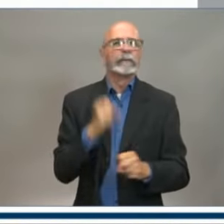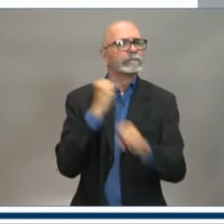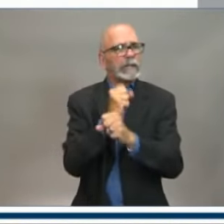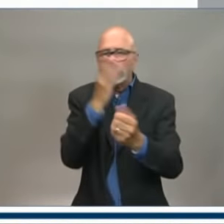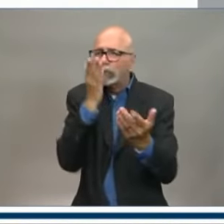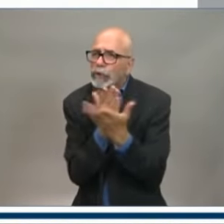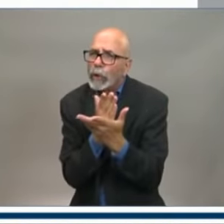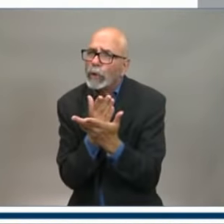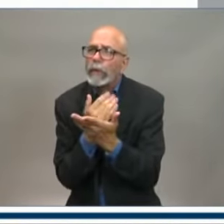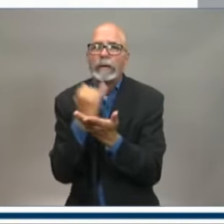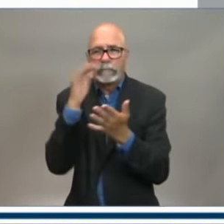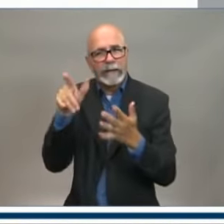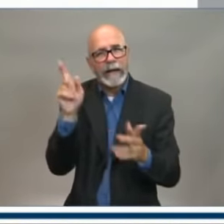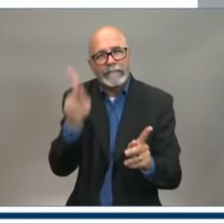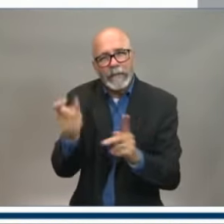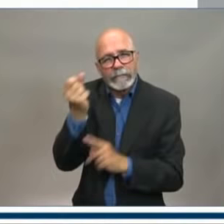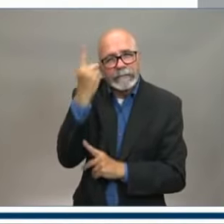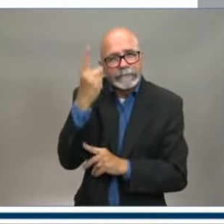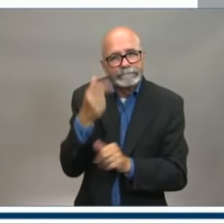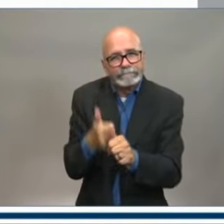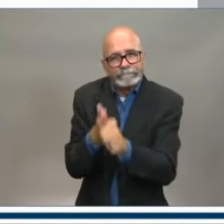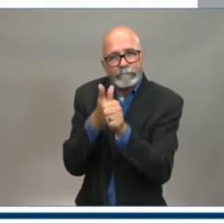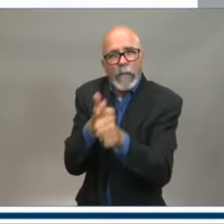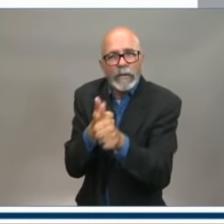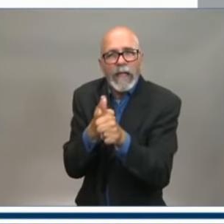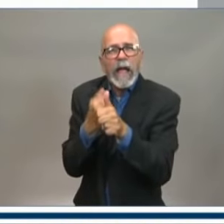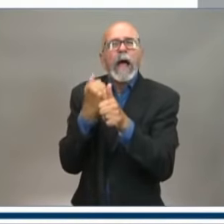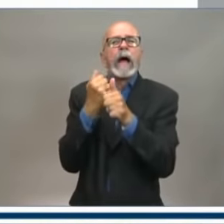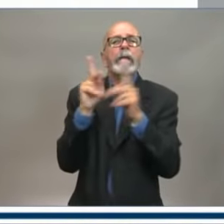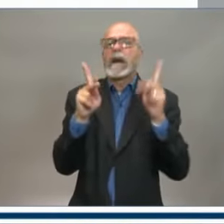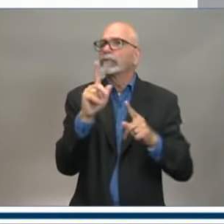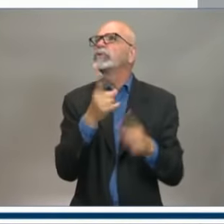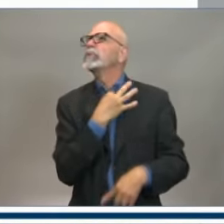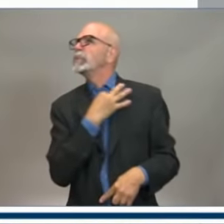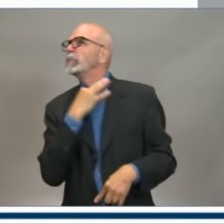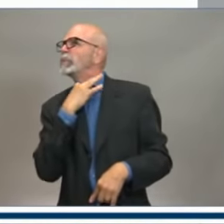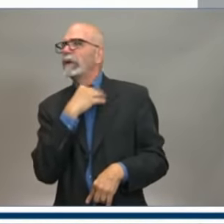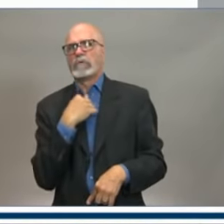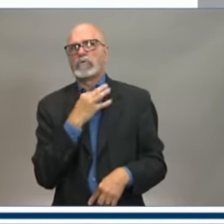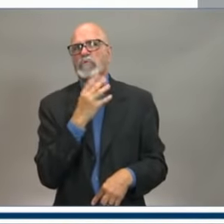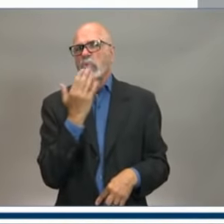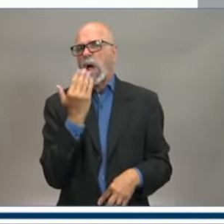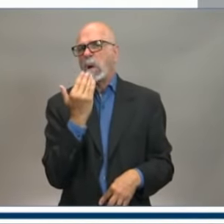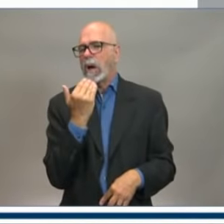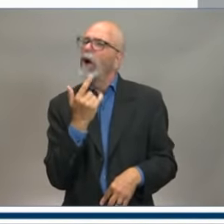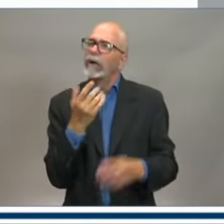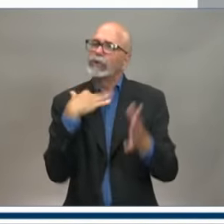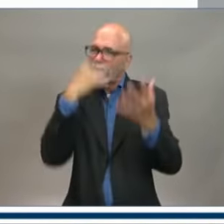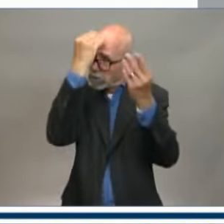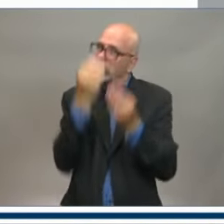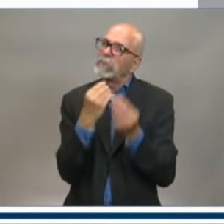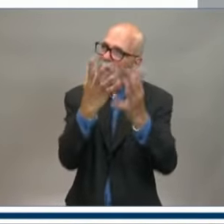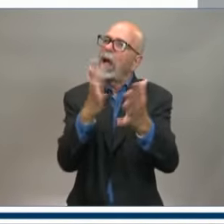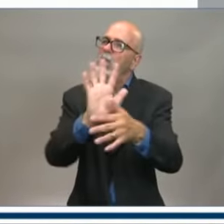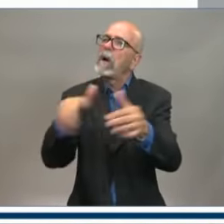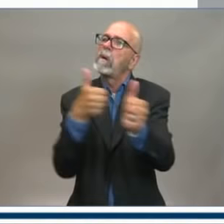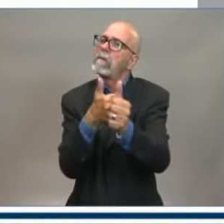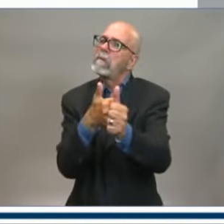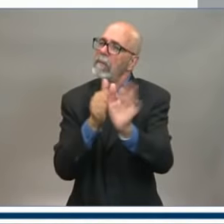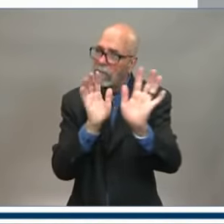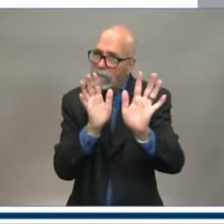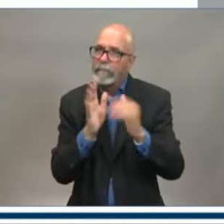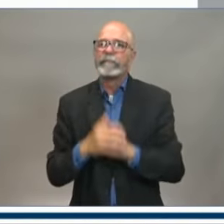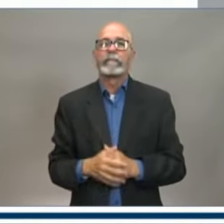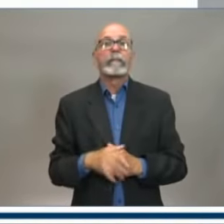because there's certainly been some questions about that and perhaps a misunderstanding on this. So planning who you go out with and how you go